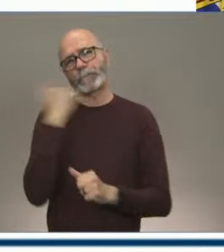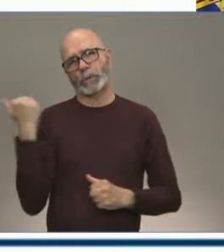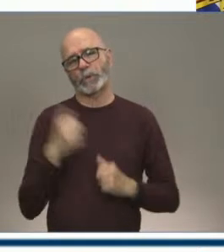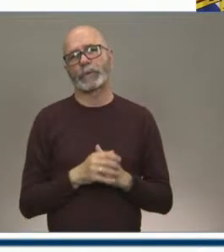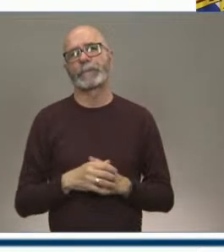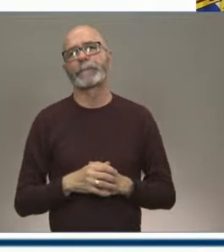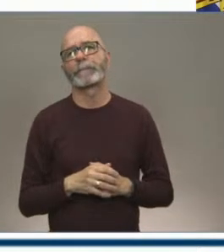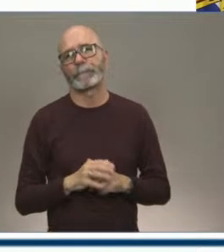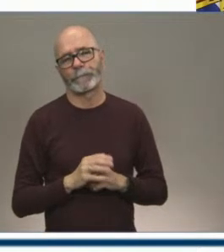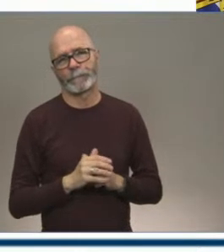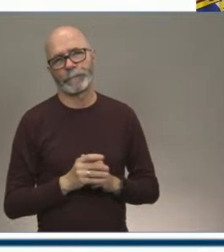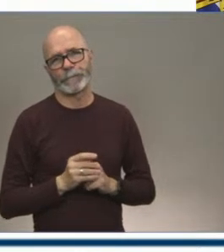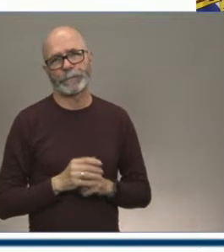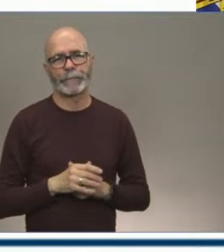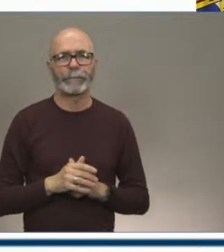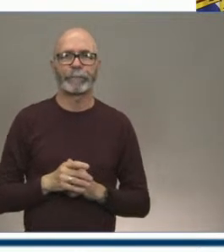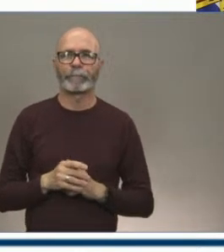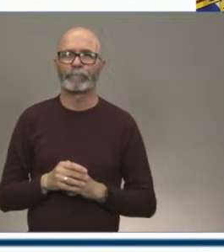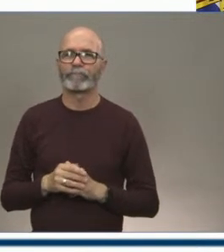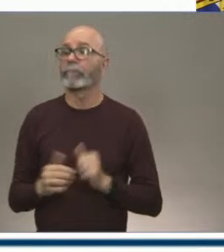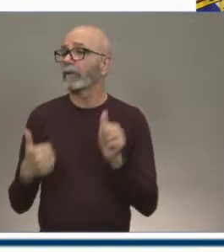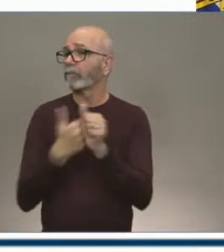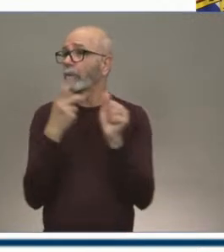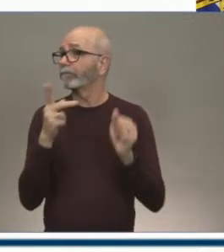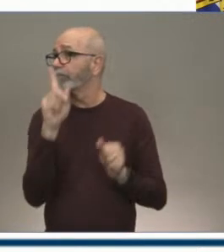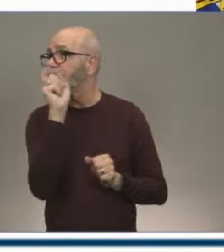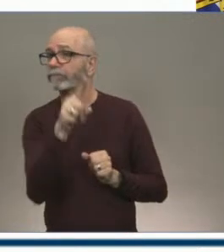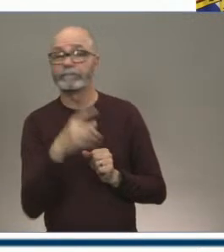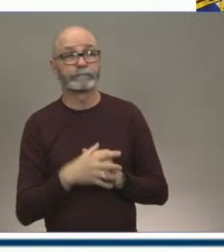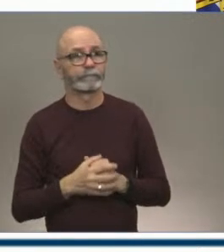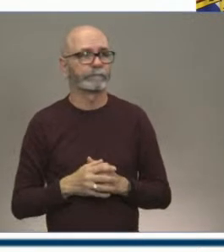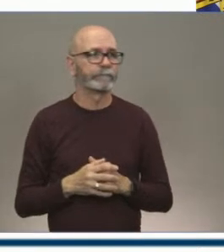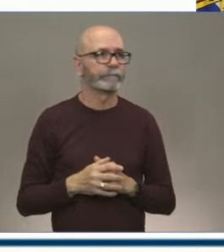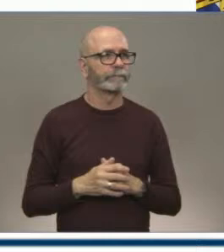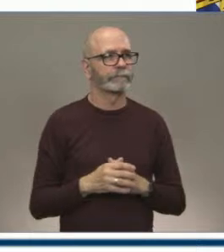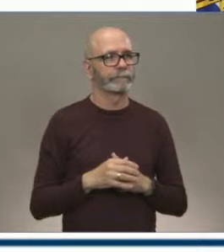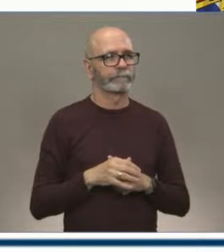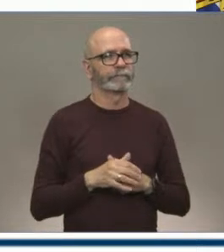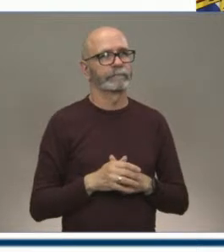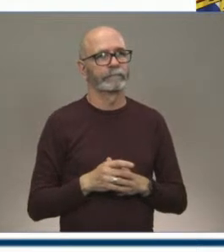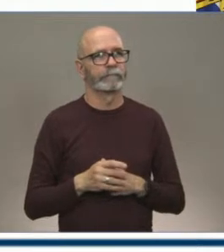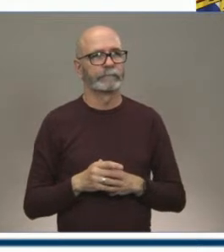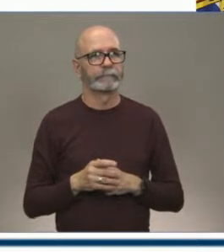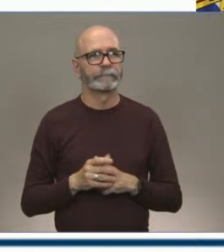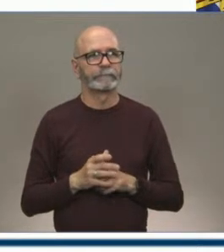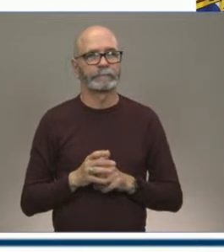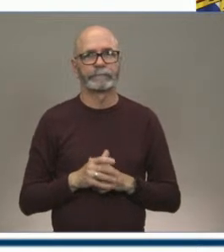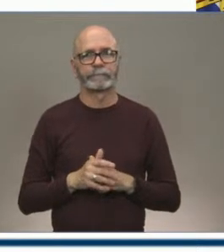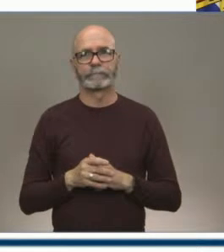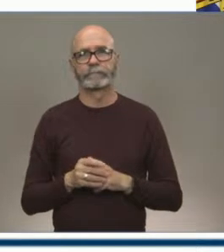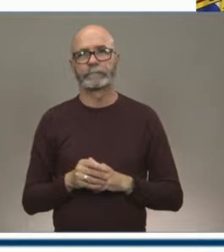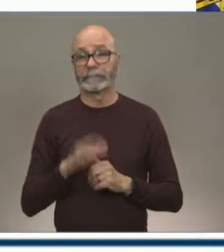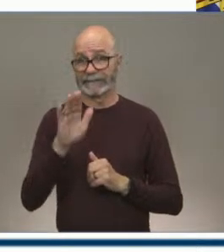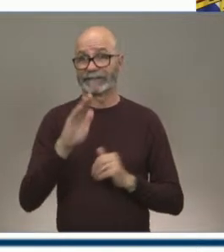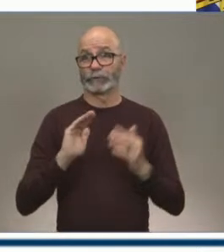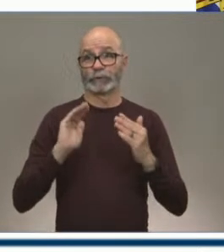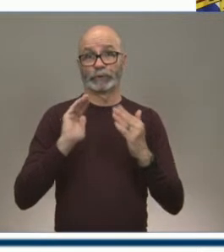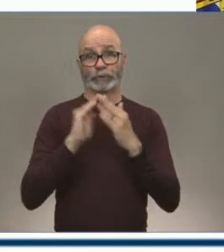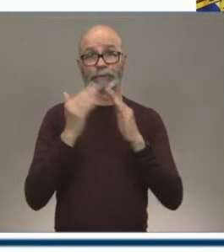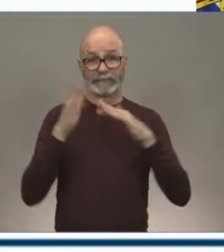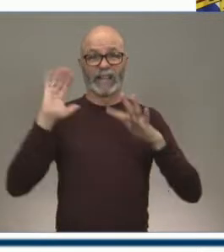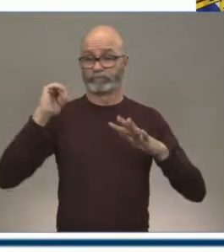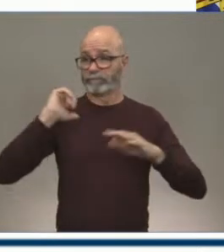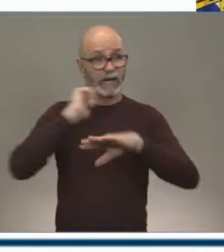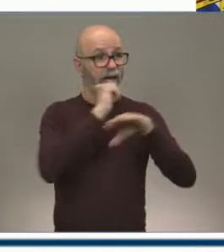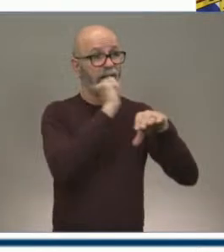For Dr. Strang, I'm wondering if you can tell us how these 10 community clinic locations were selected, and approximately